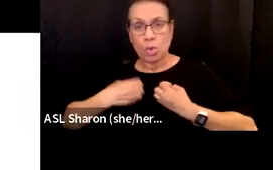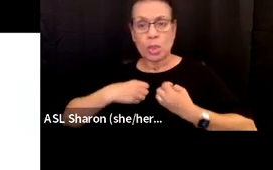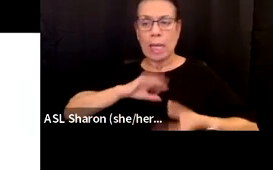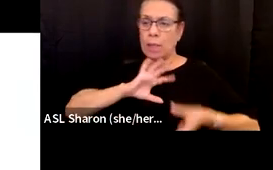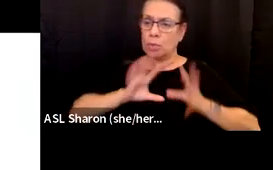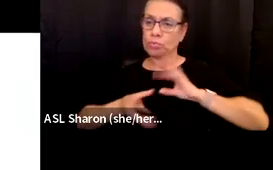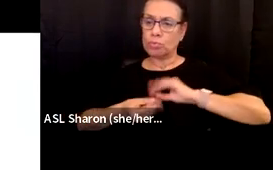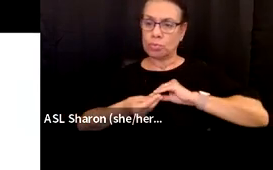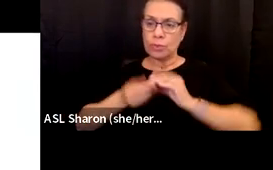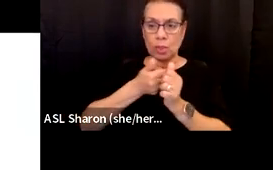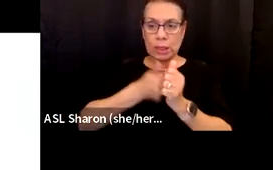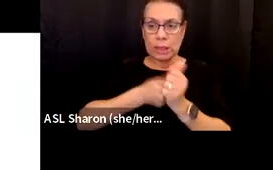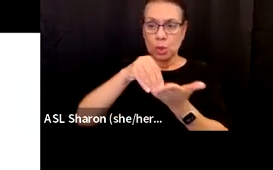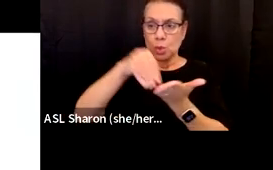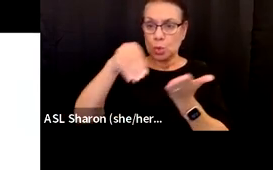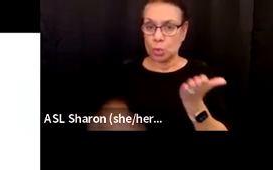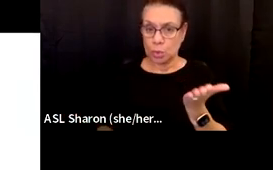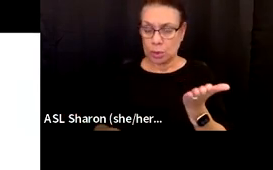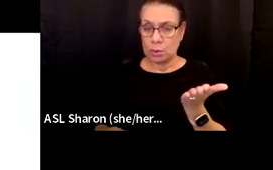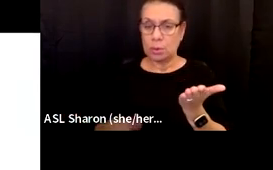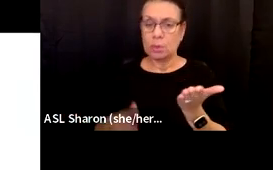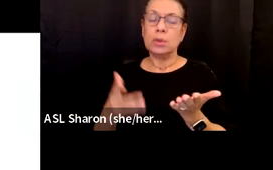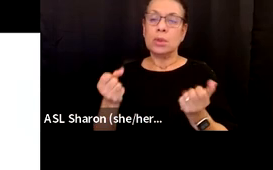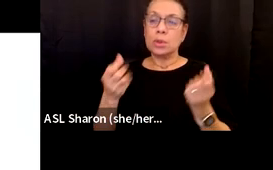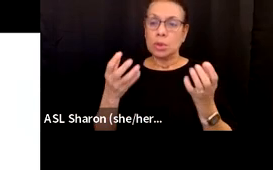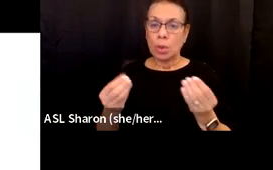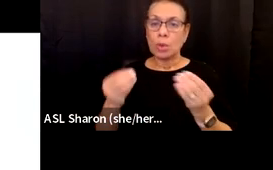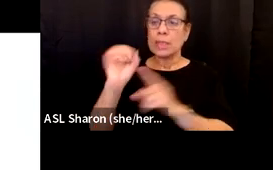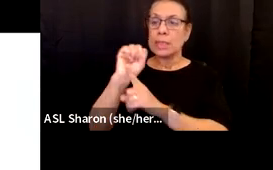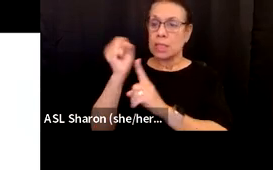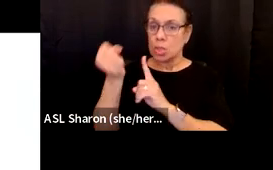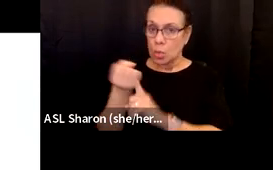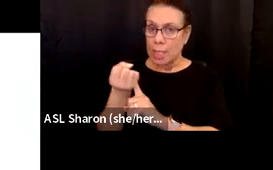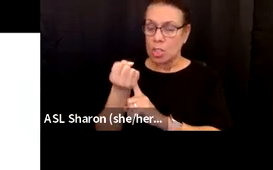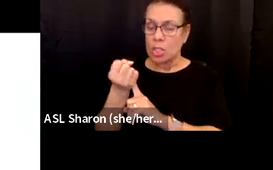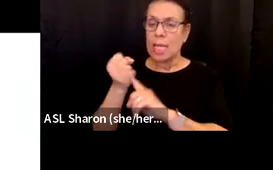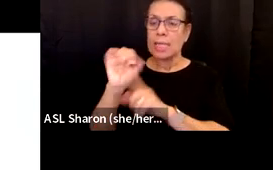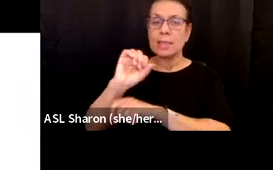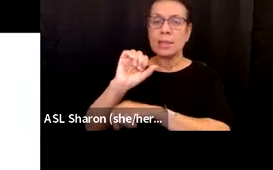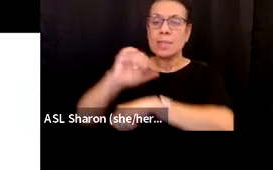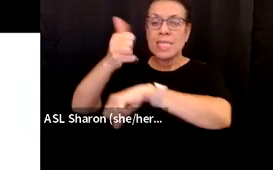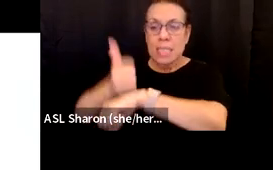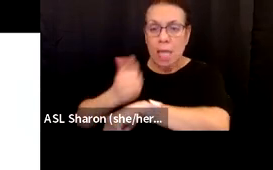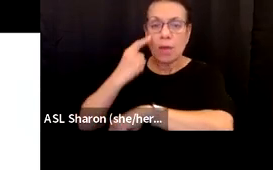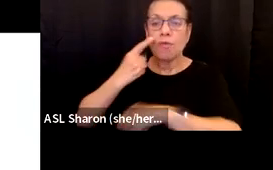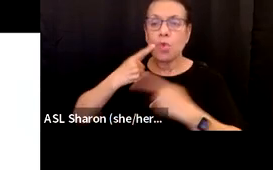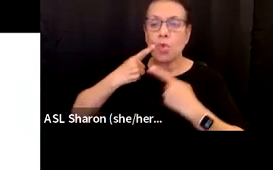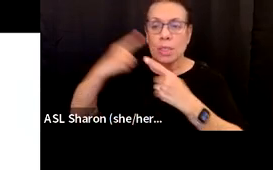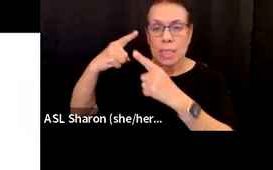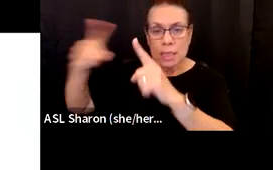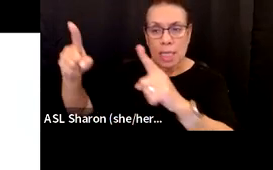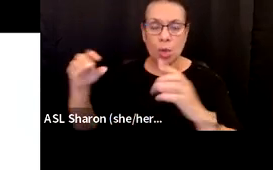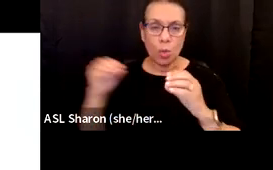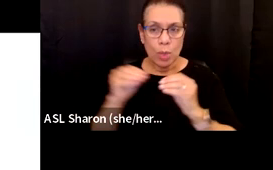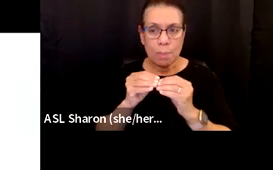students so that the conditions have been created for them to be successful in these more rigorous